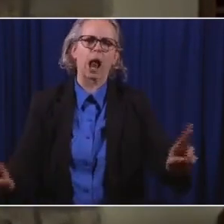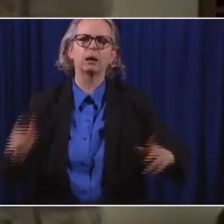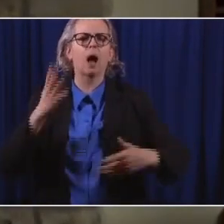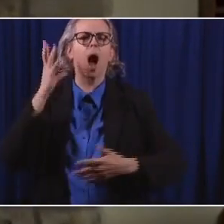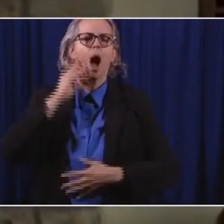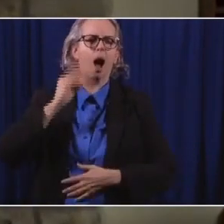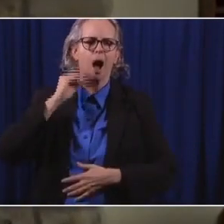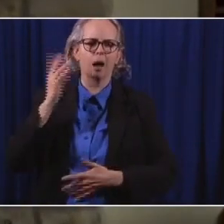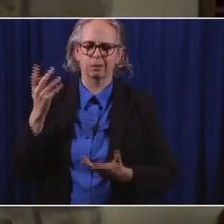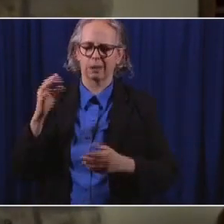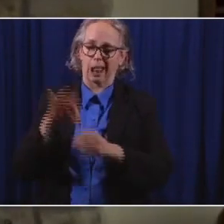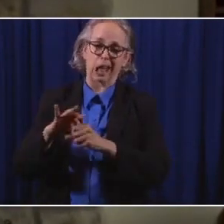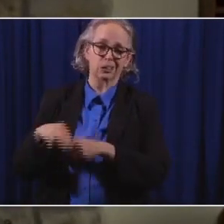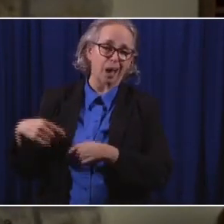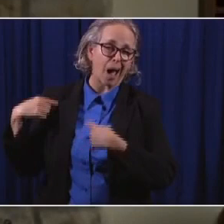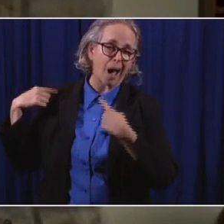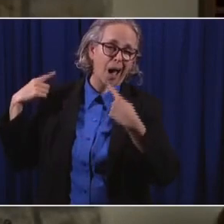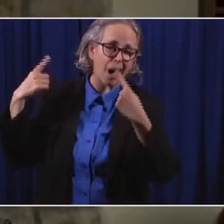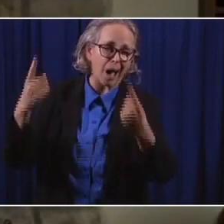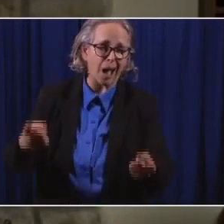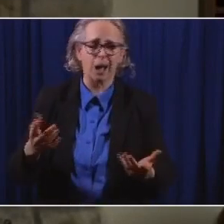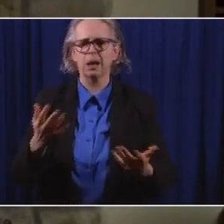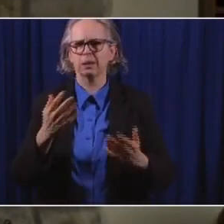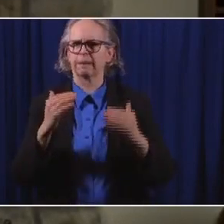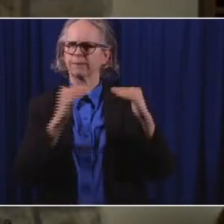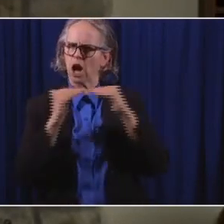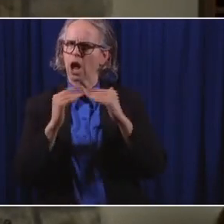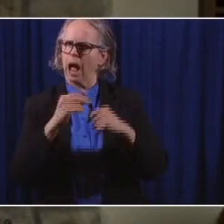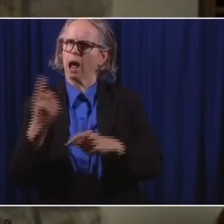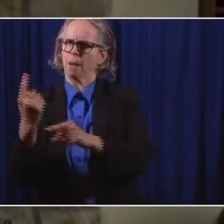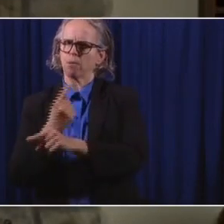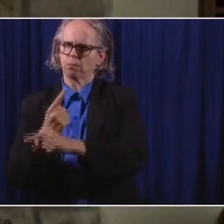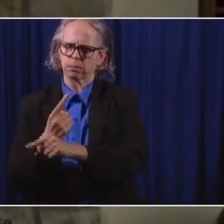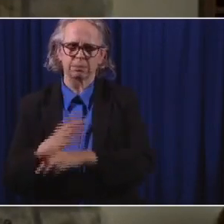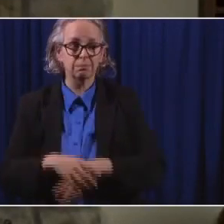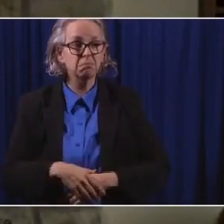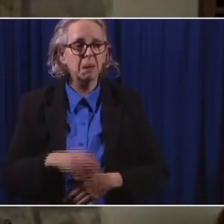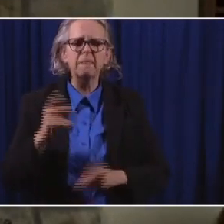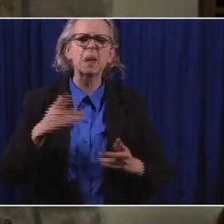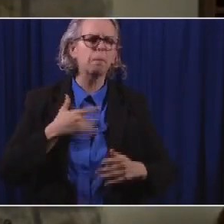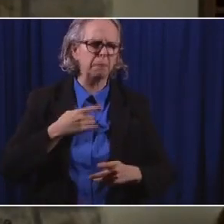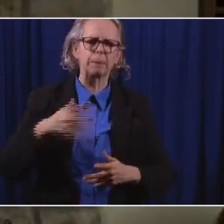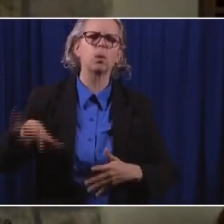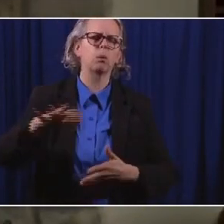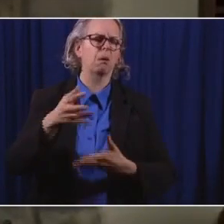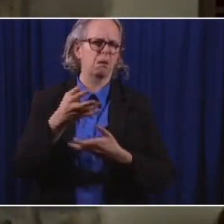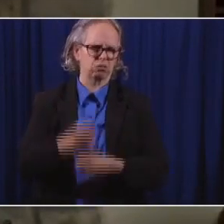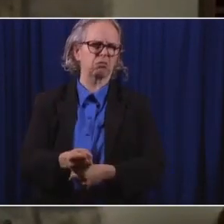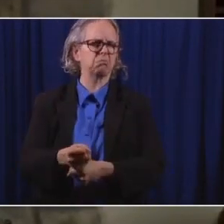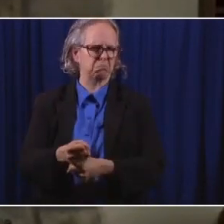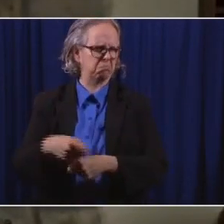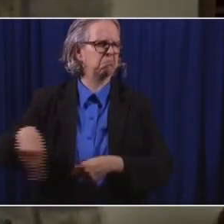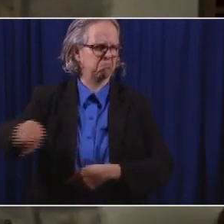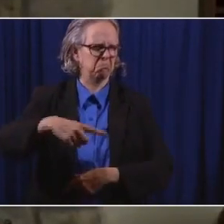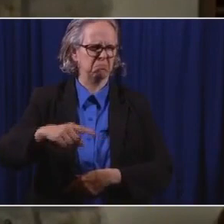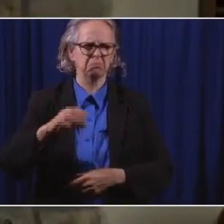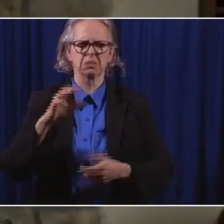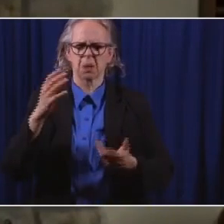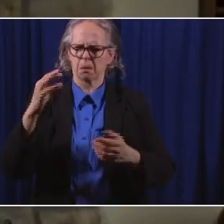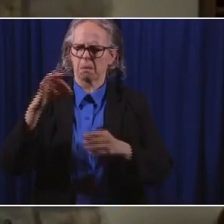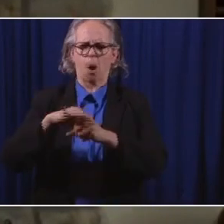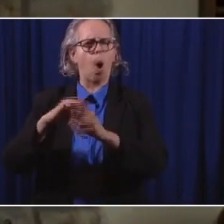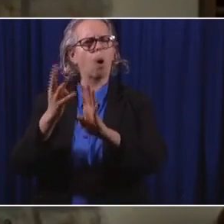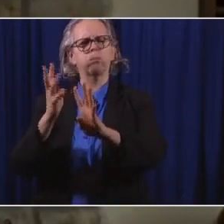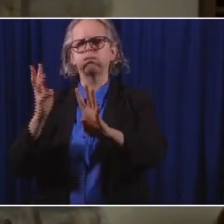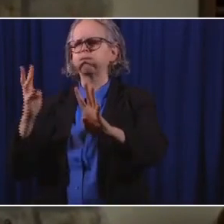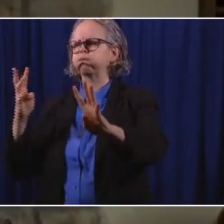state, and I think people, should have confidence they can go to the polls. They can have confidence they can go and